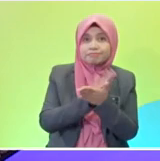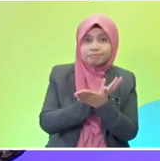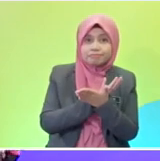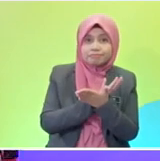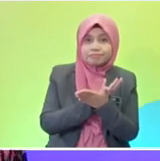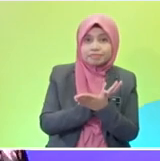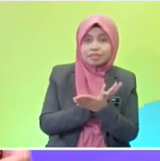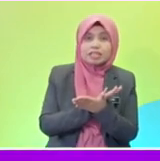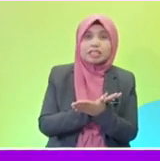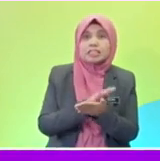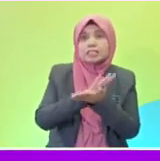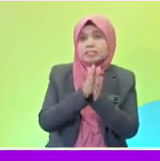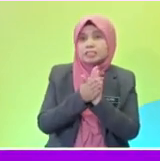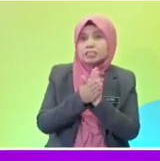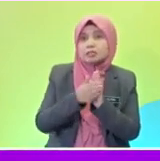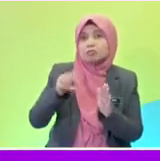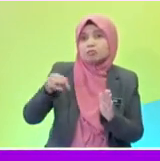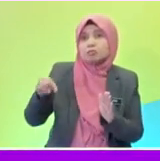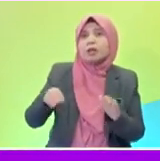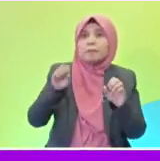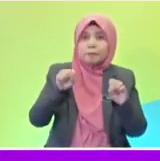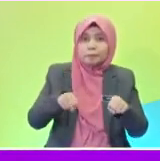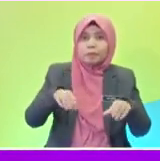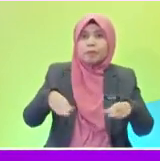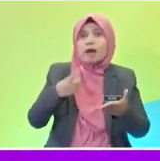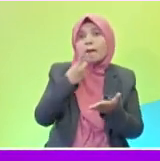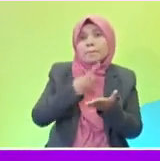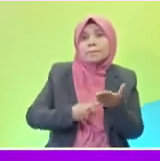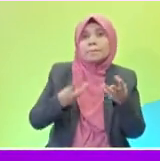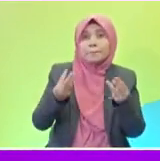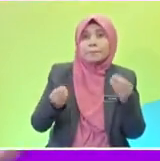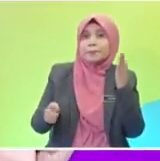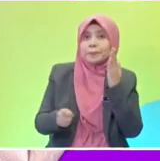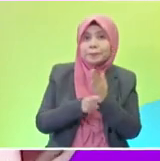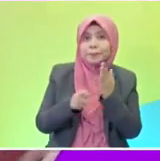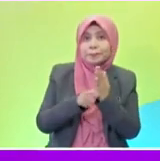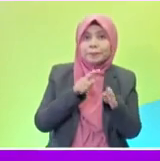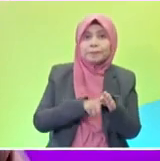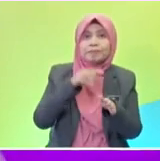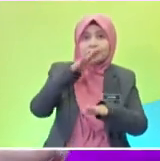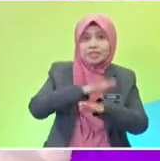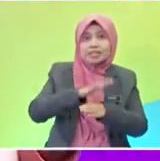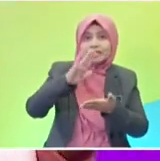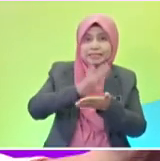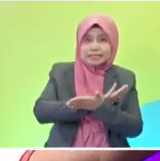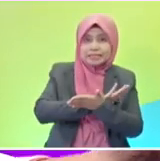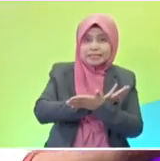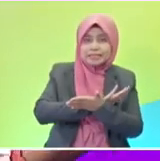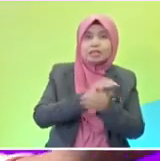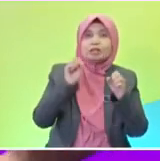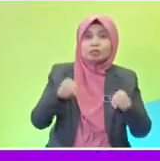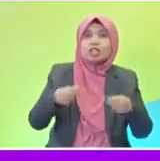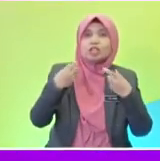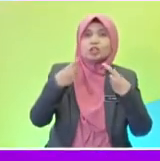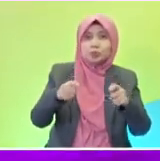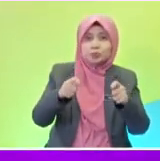So make use of their color pencils. Yeah. All right. Pupils, I hope you got that and you can try at home. Now we're